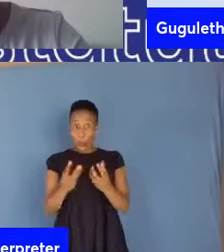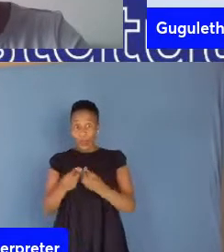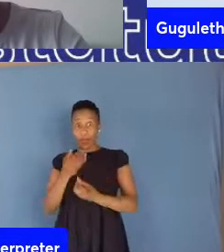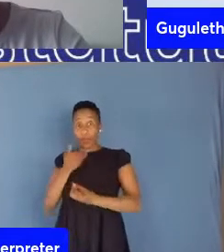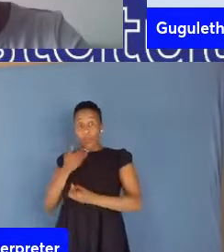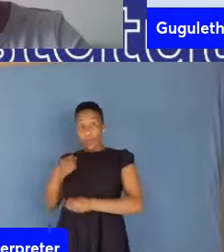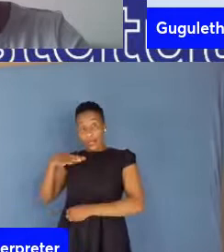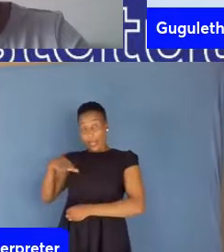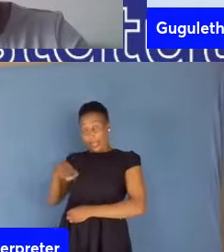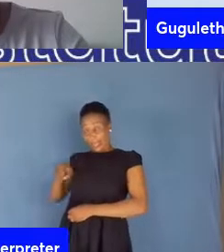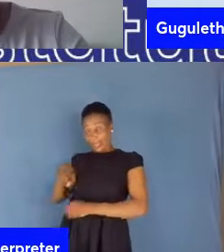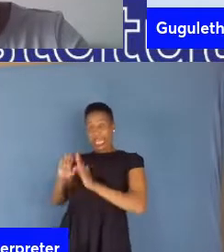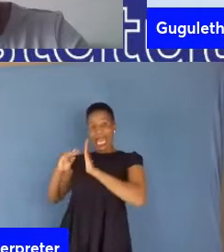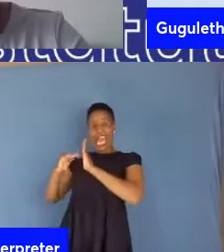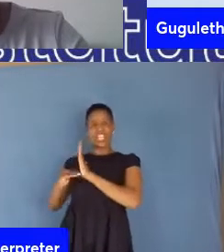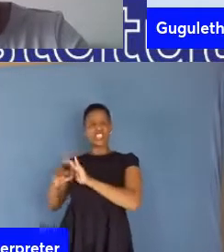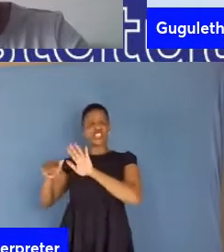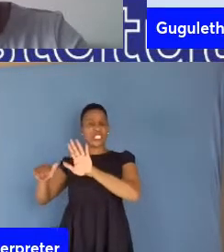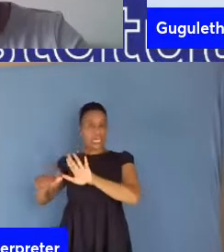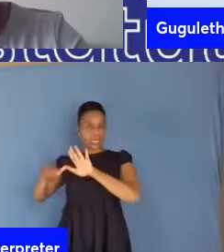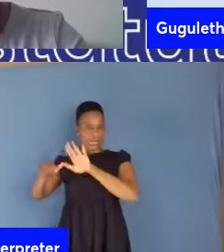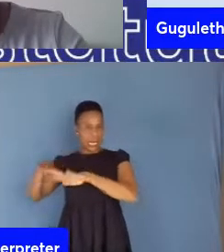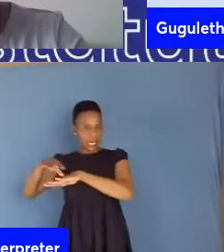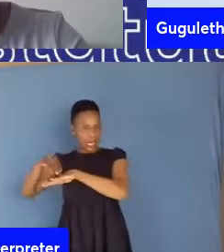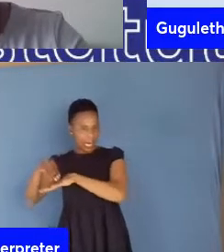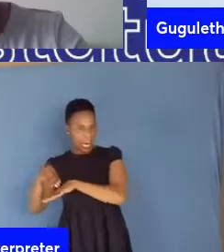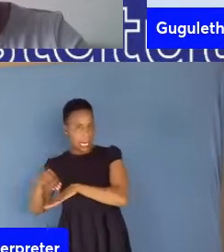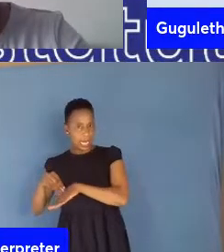rape, even if she does give consent?